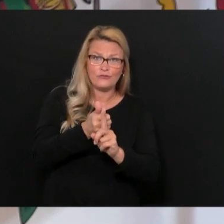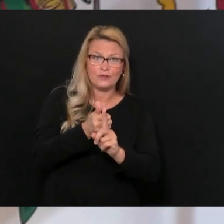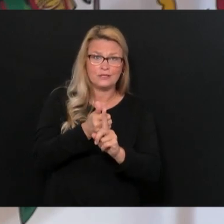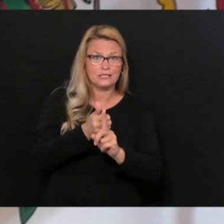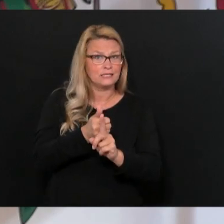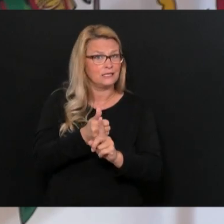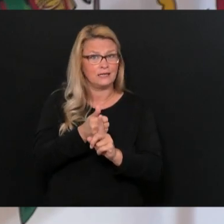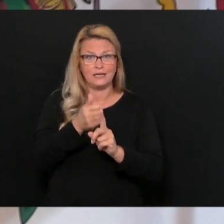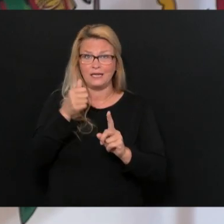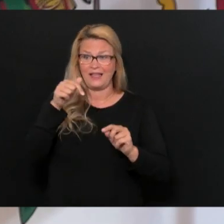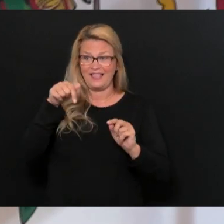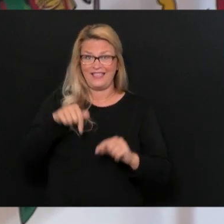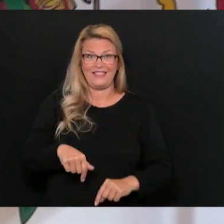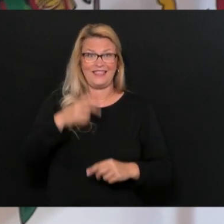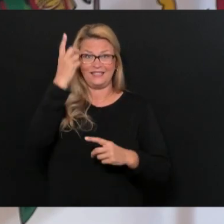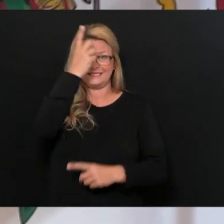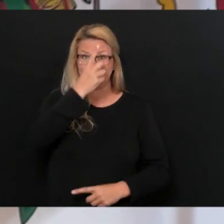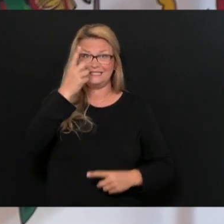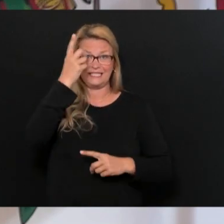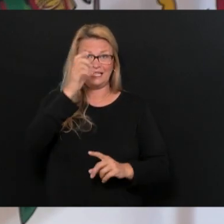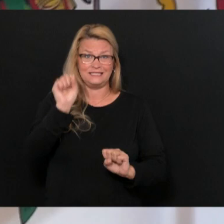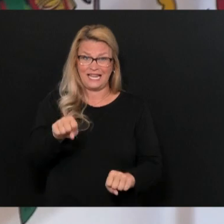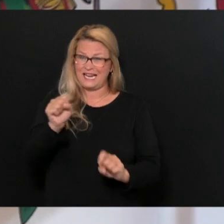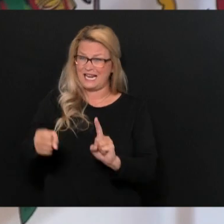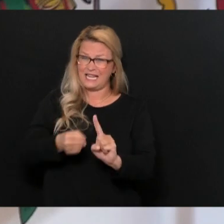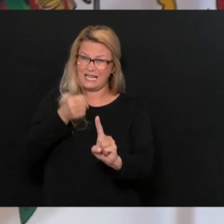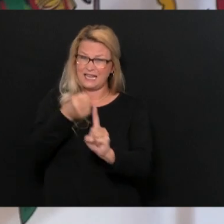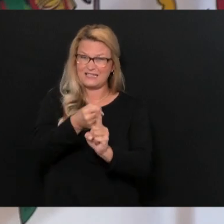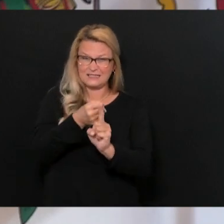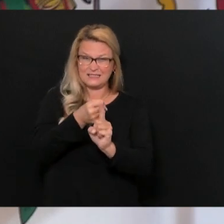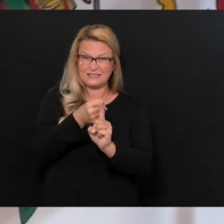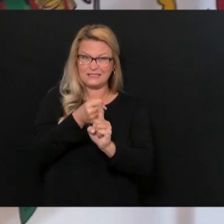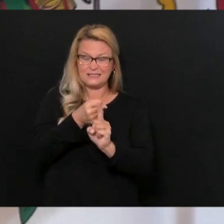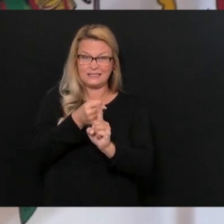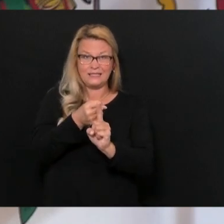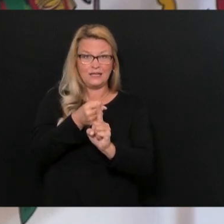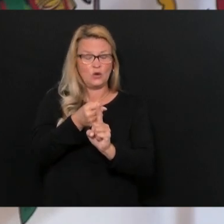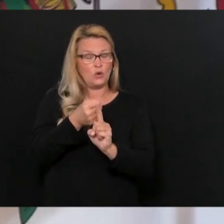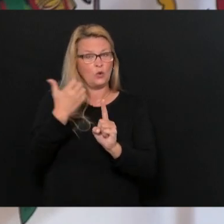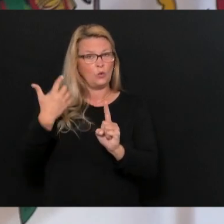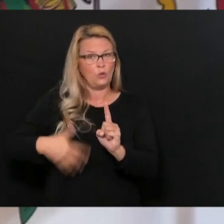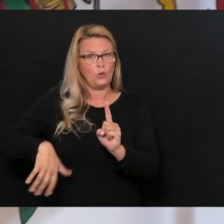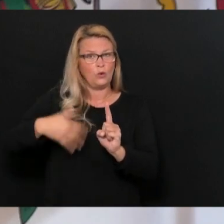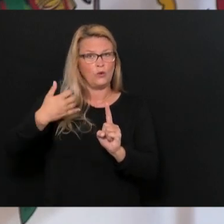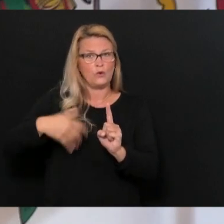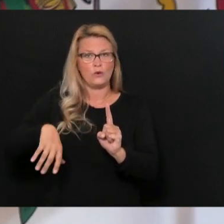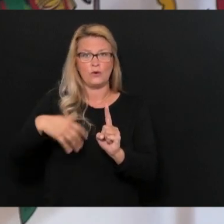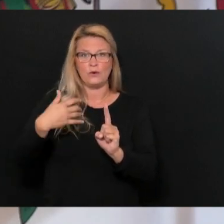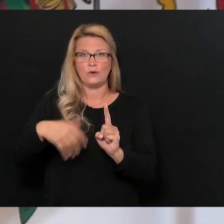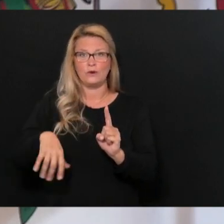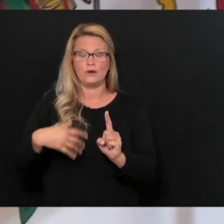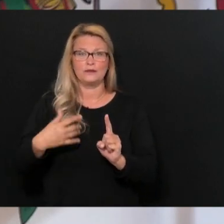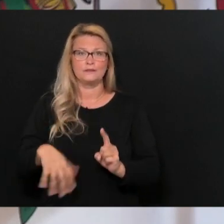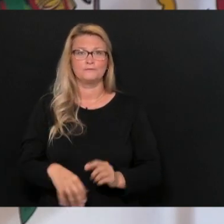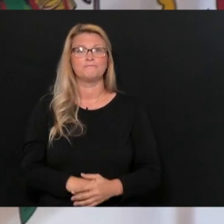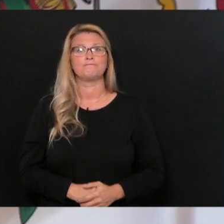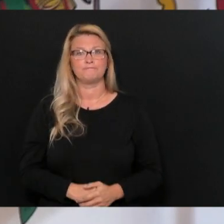thing will bite you, and absolutely we will not be able to get it off of you,